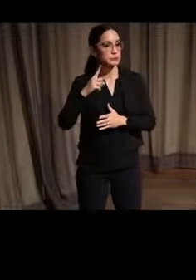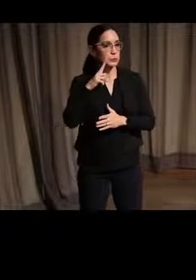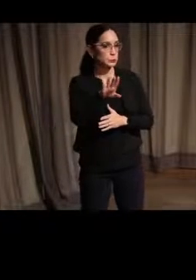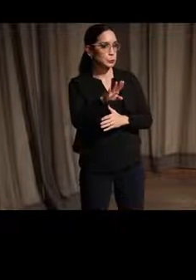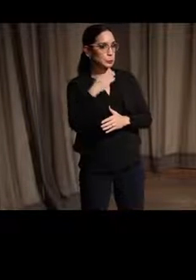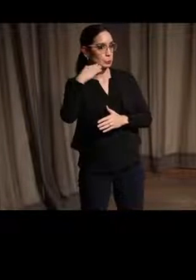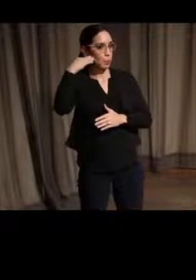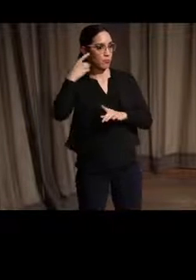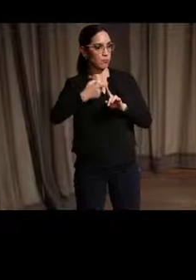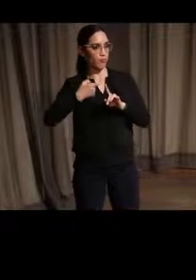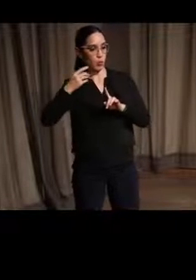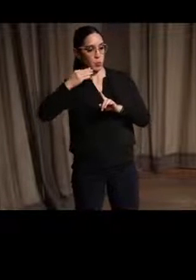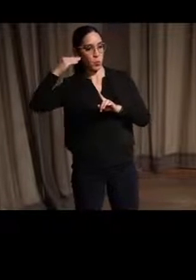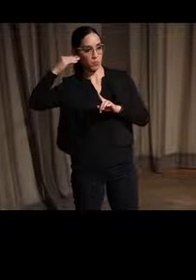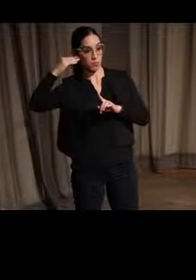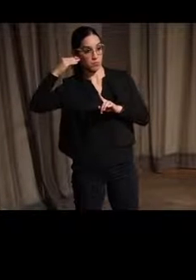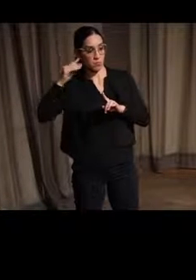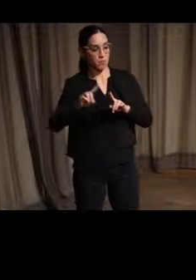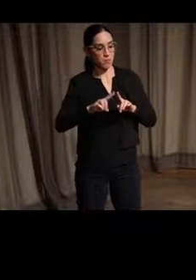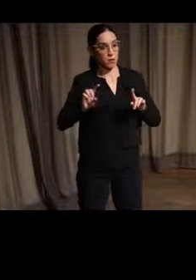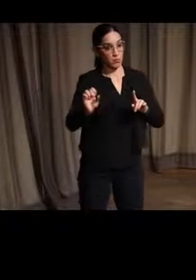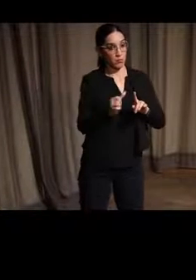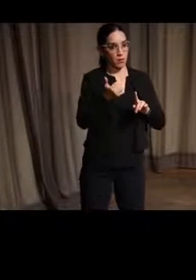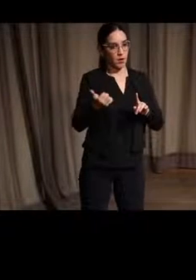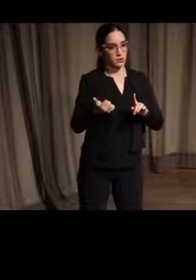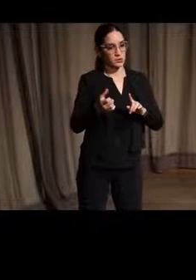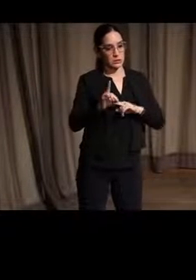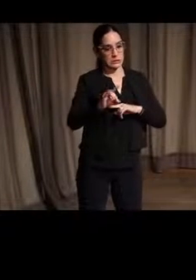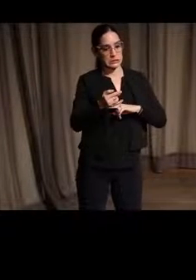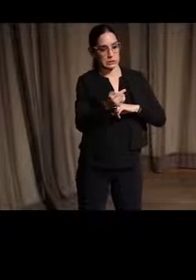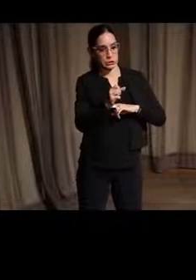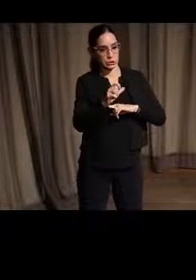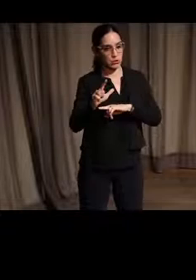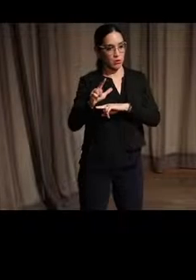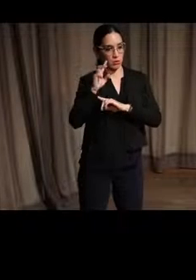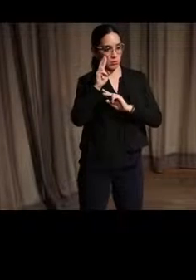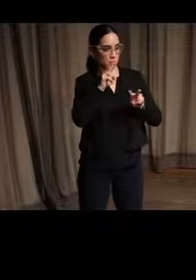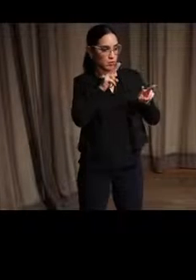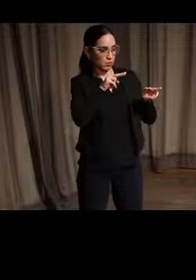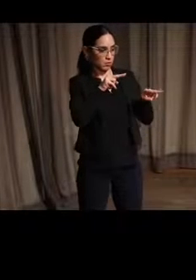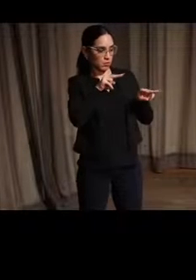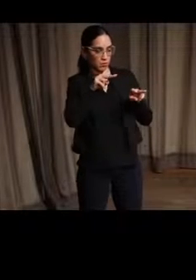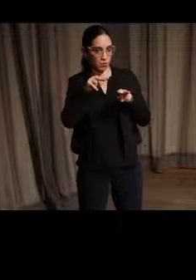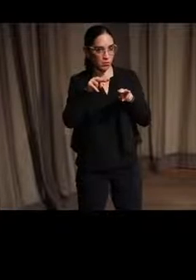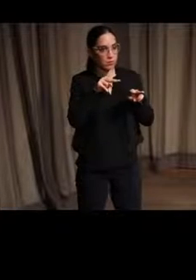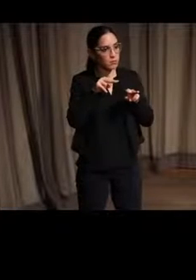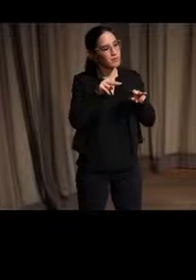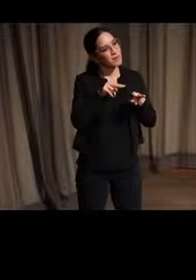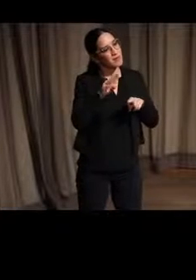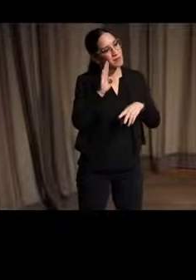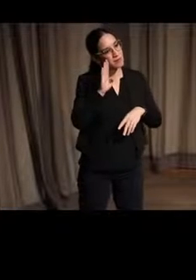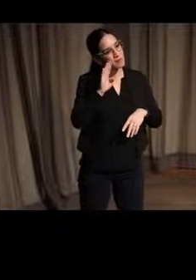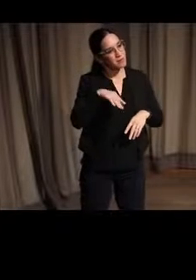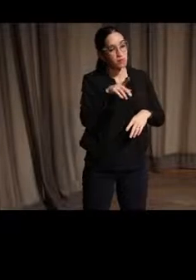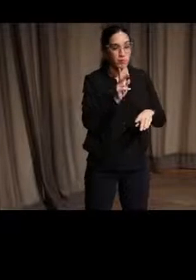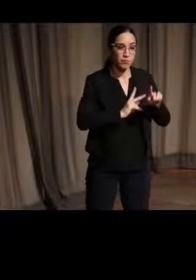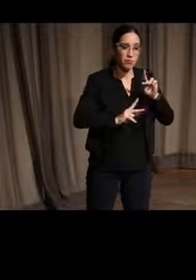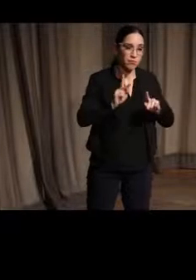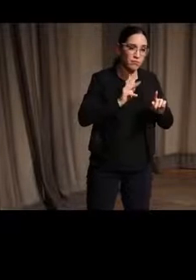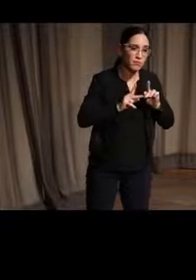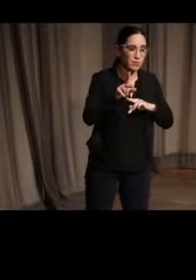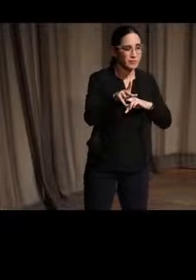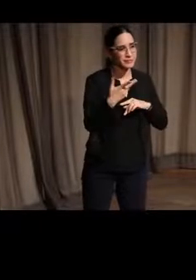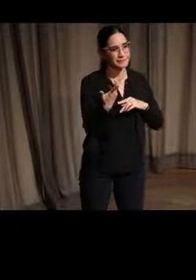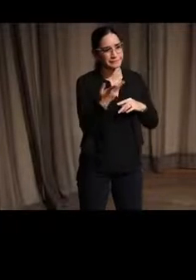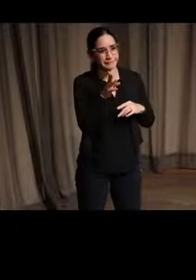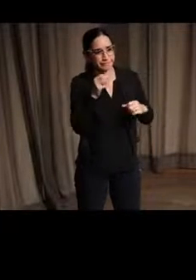the digital mass surveillance that we discussed, right? We're living in this moment where people are afraid to send messages to each